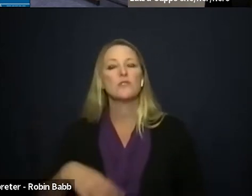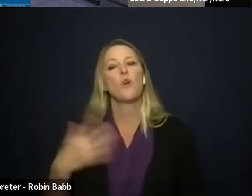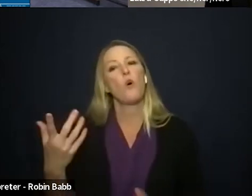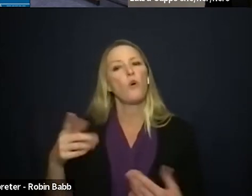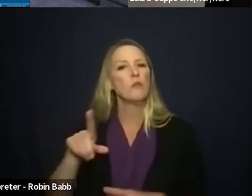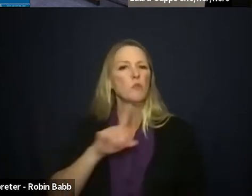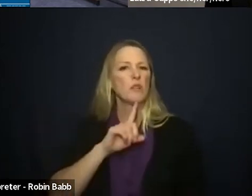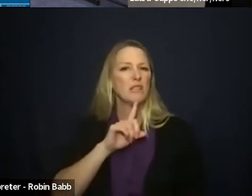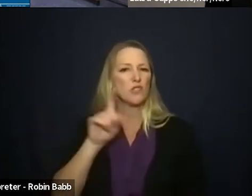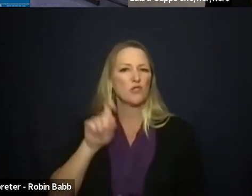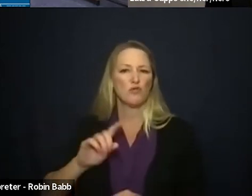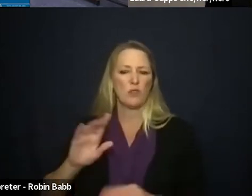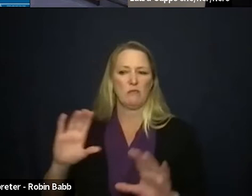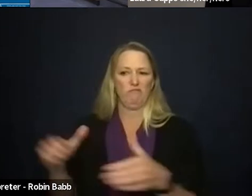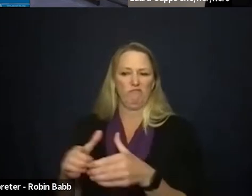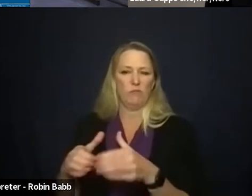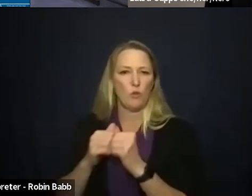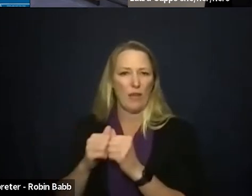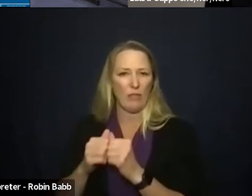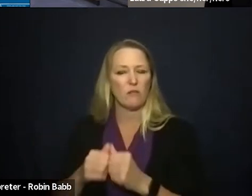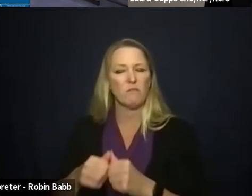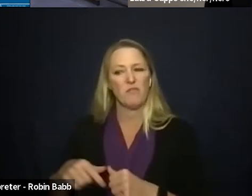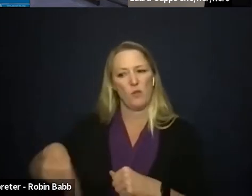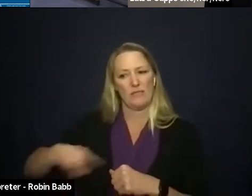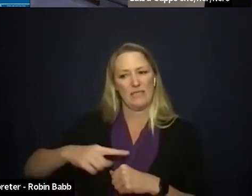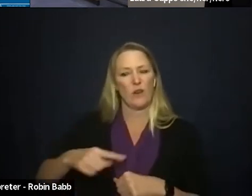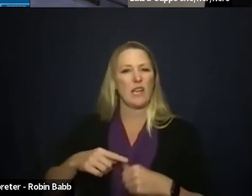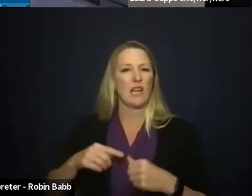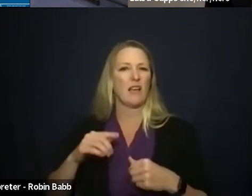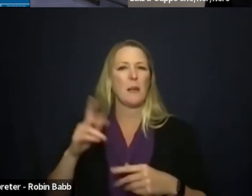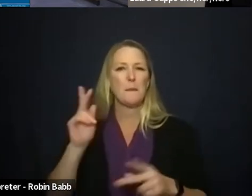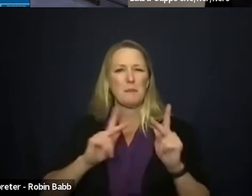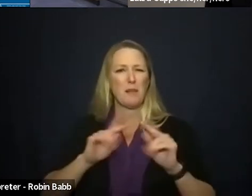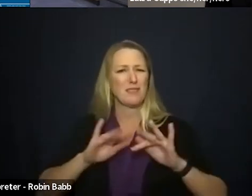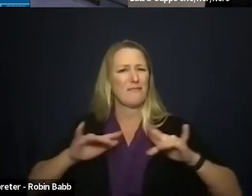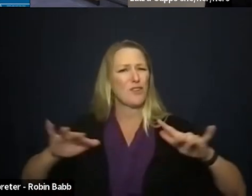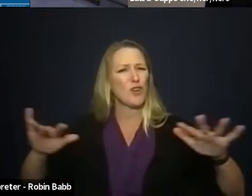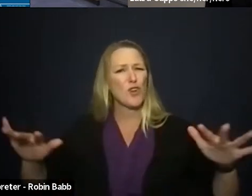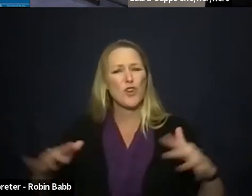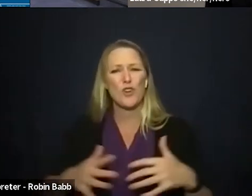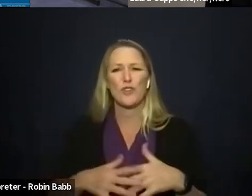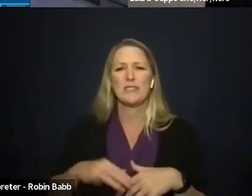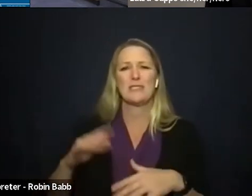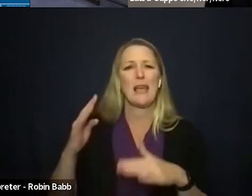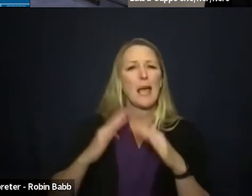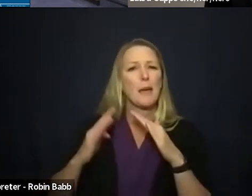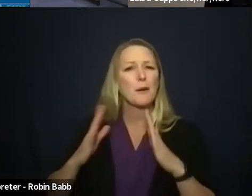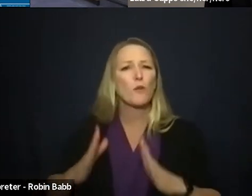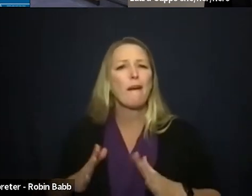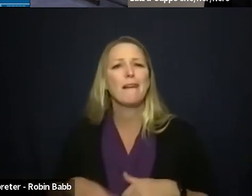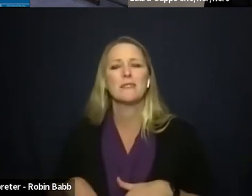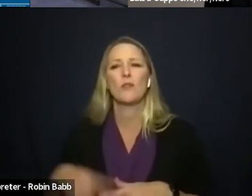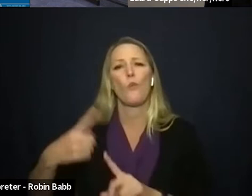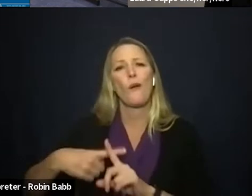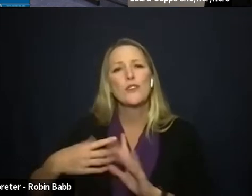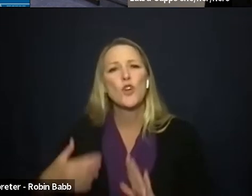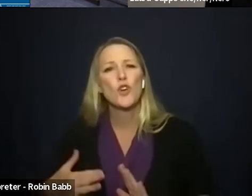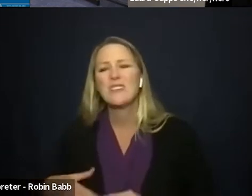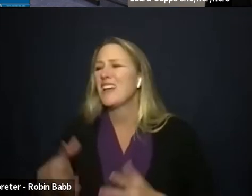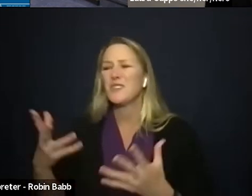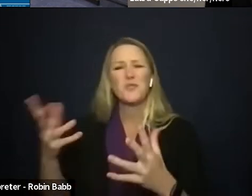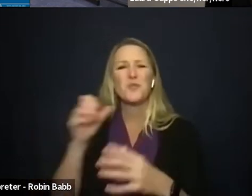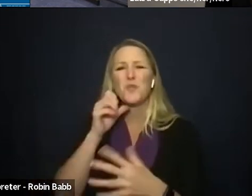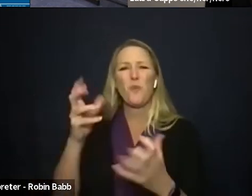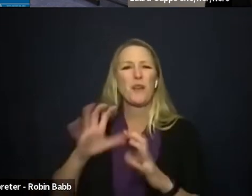of being racially diverse with many immigrants renters and low-income households they shouldn't be put with the heels of goleta or hope ranch which are much more